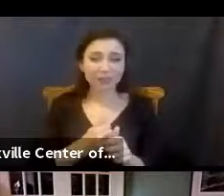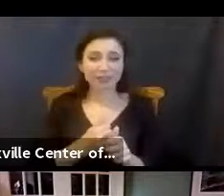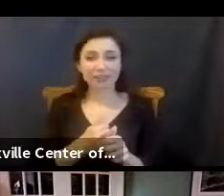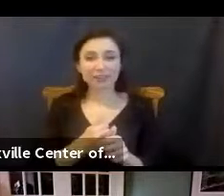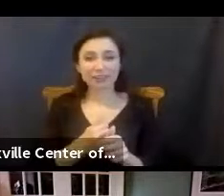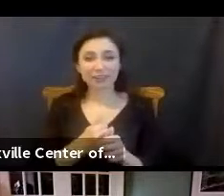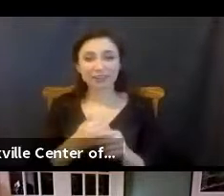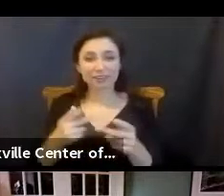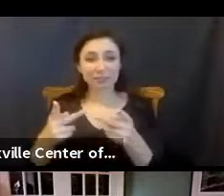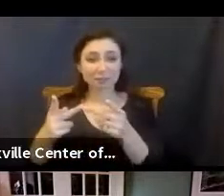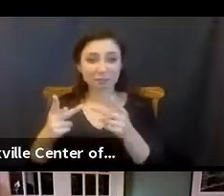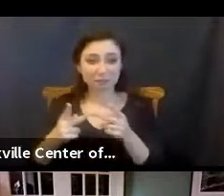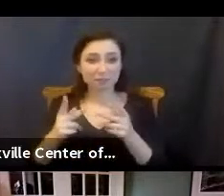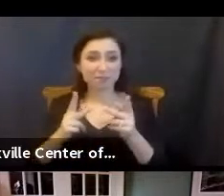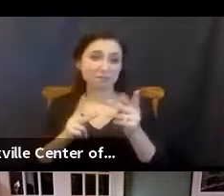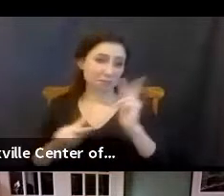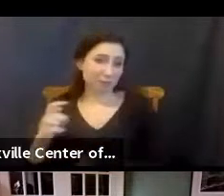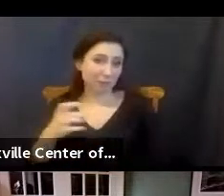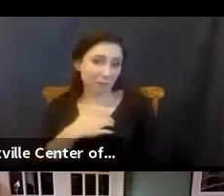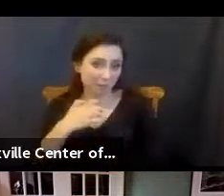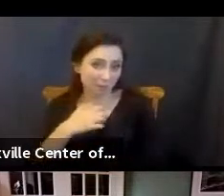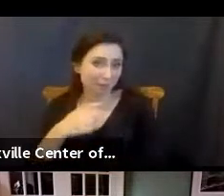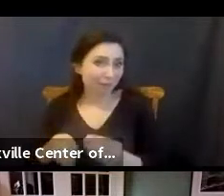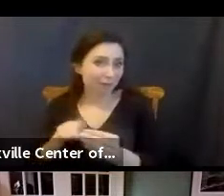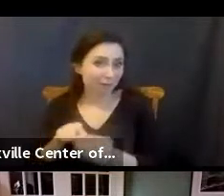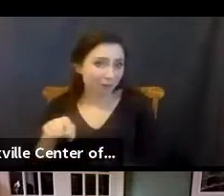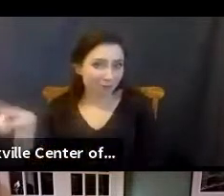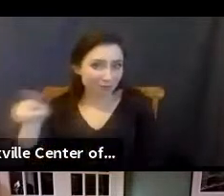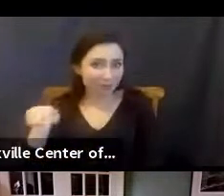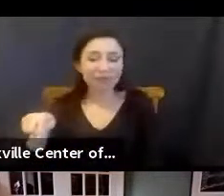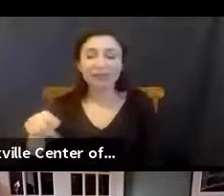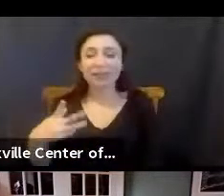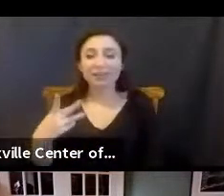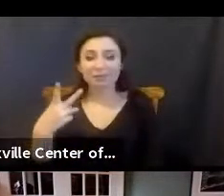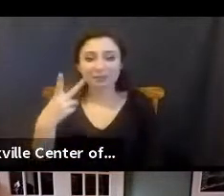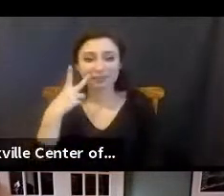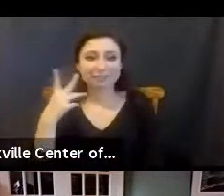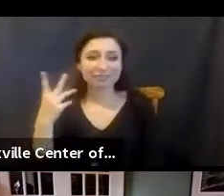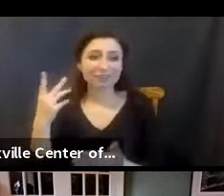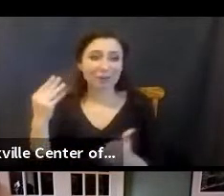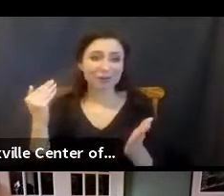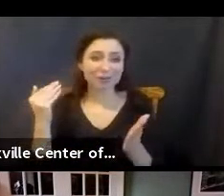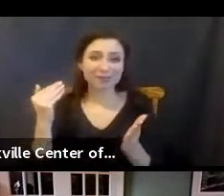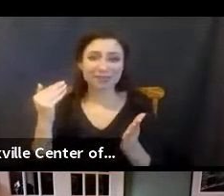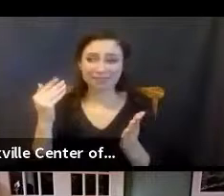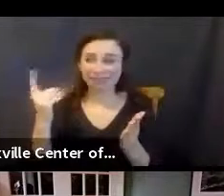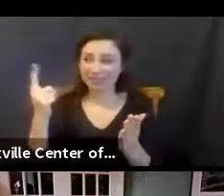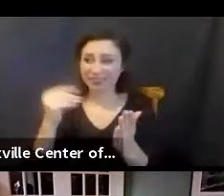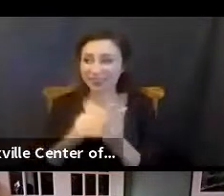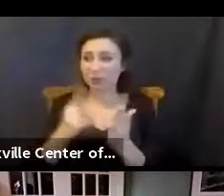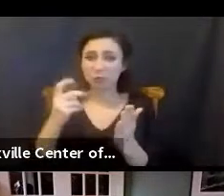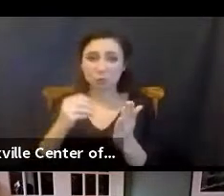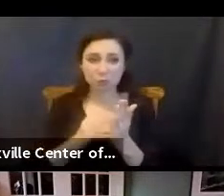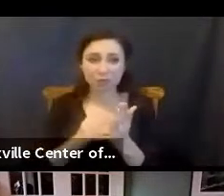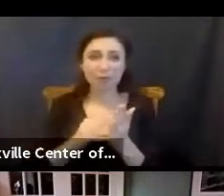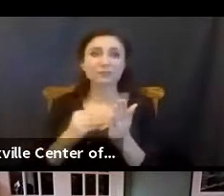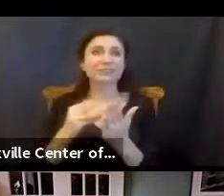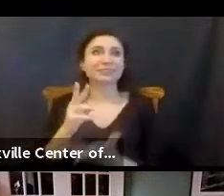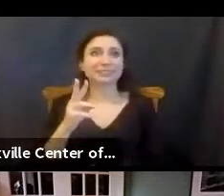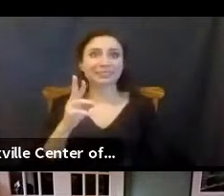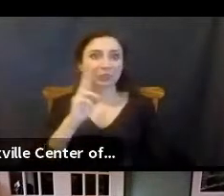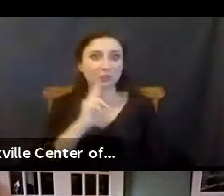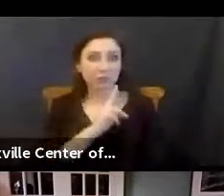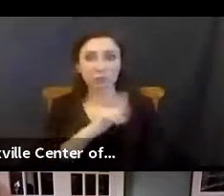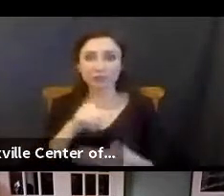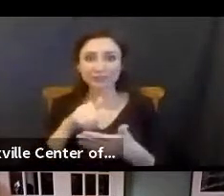people complain about and we see, but there are thousands and thousands of restaurants in Knoxville, and most